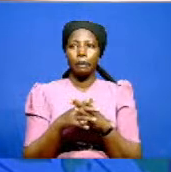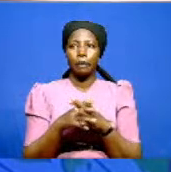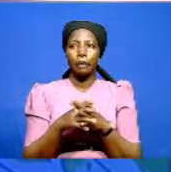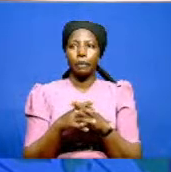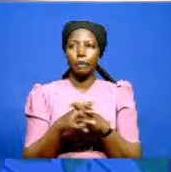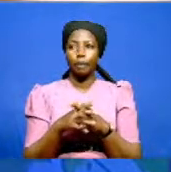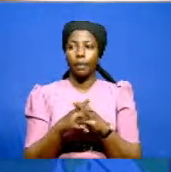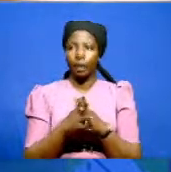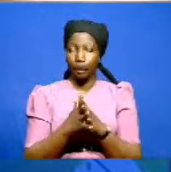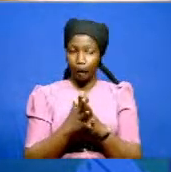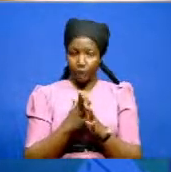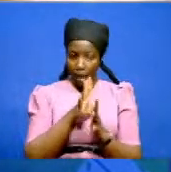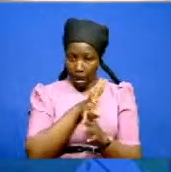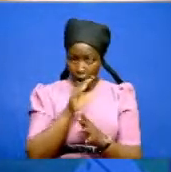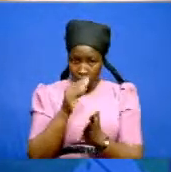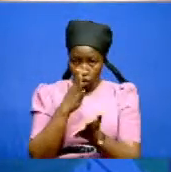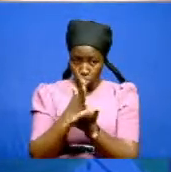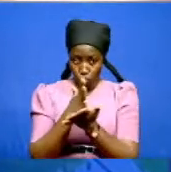indeed,